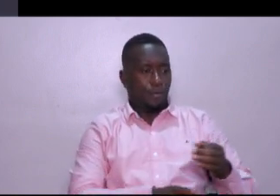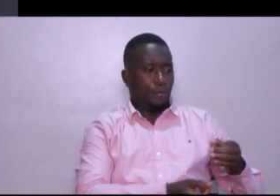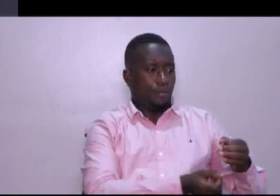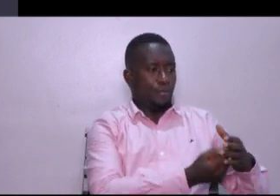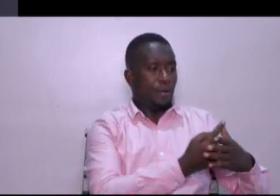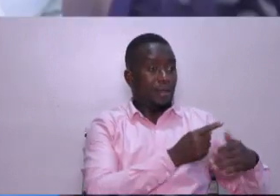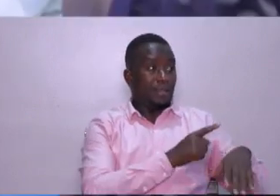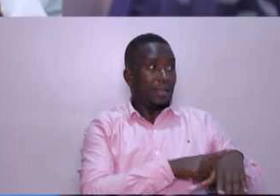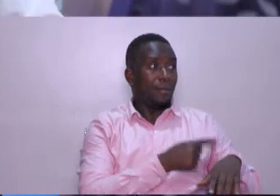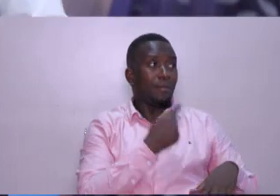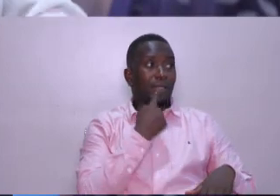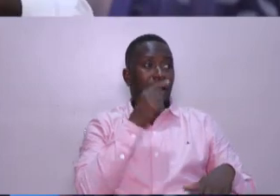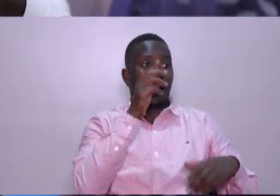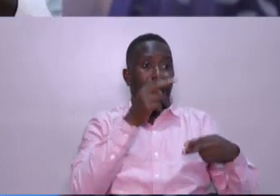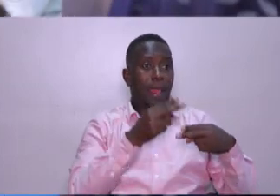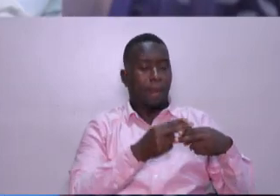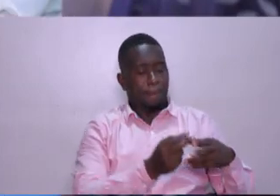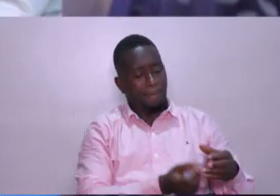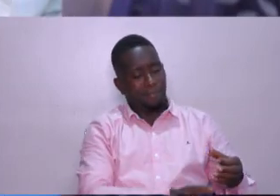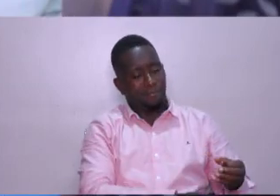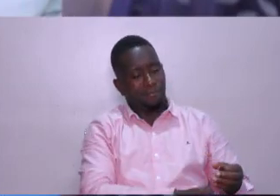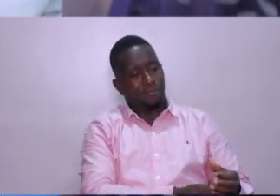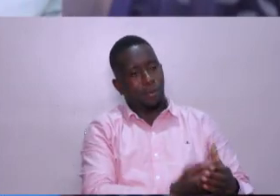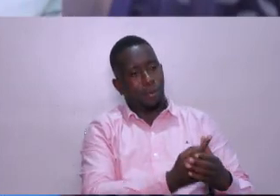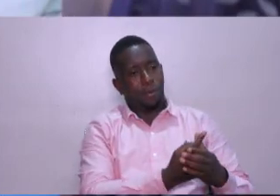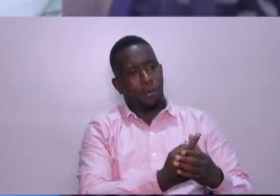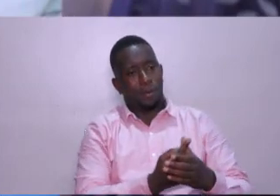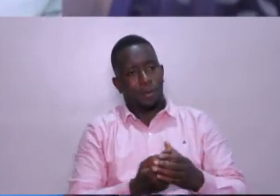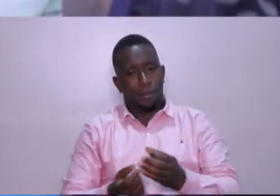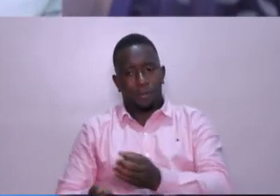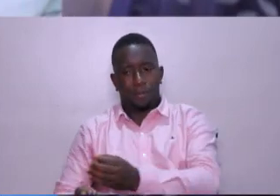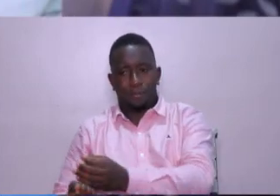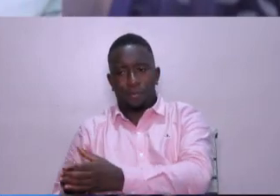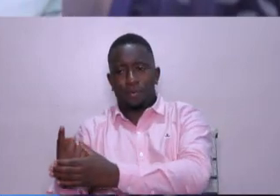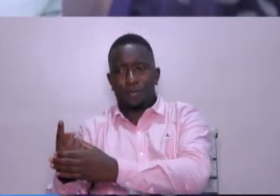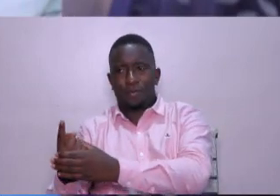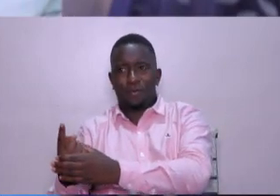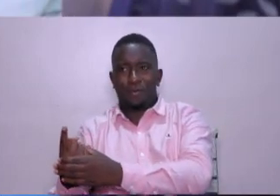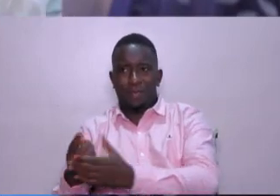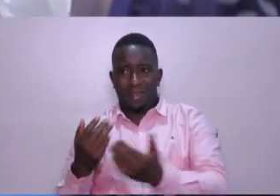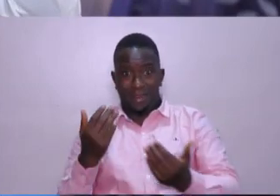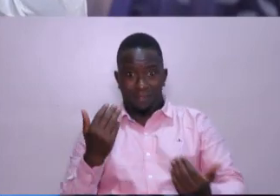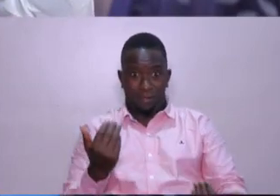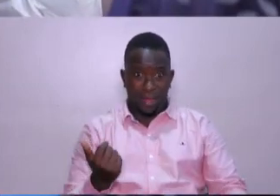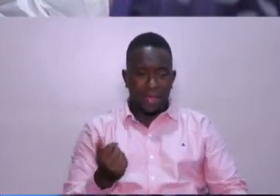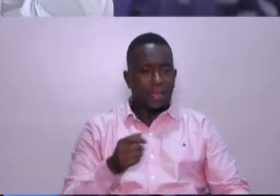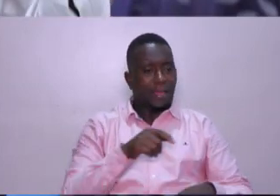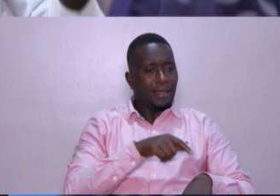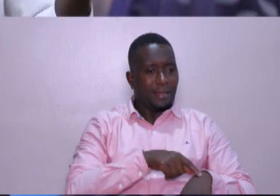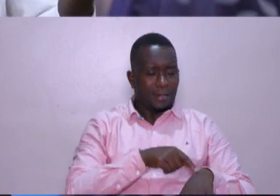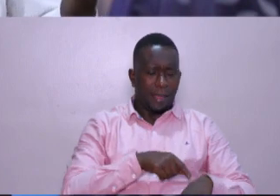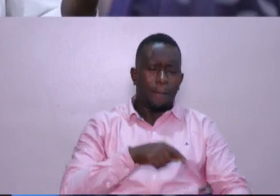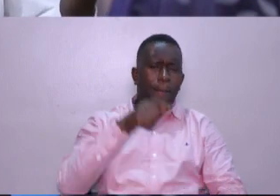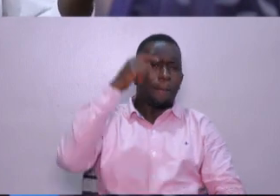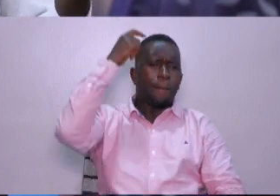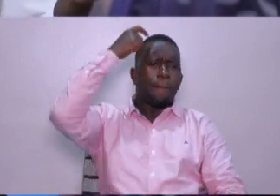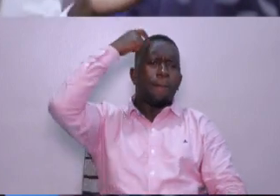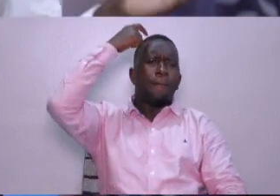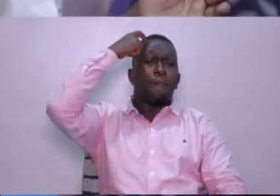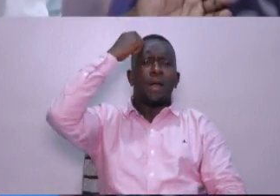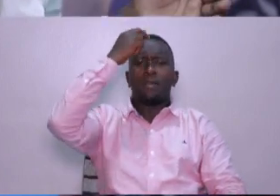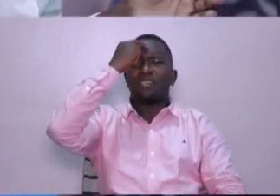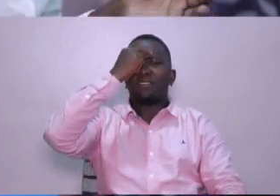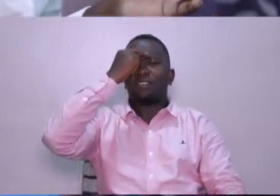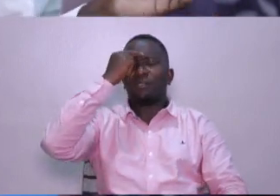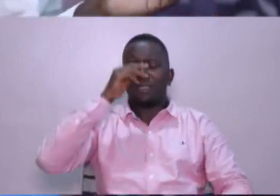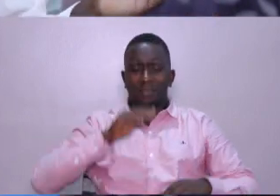its name, and another one pops up, and something like that, such that the mind of a student does not get